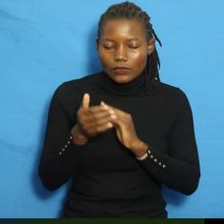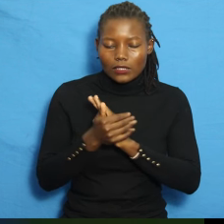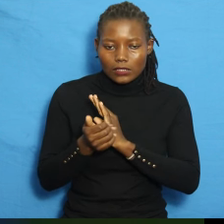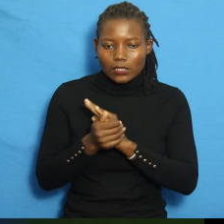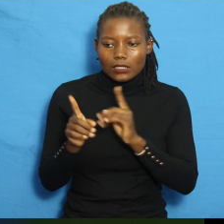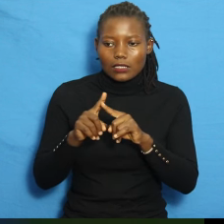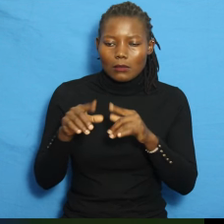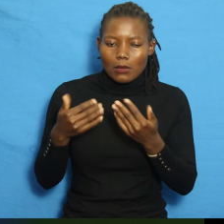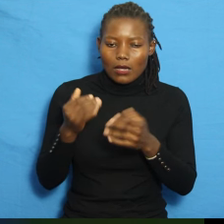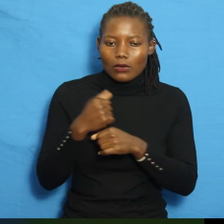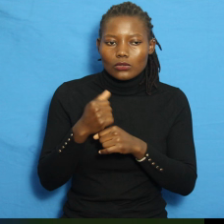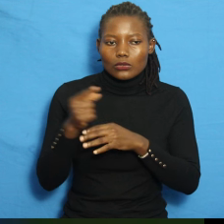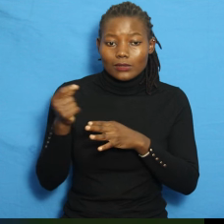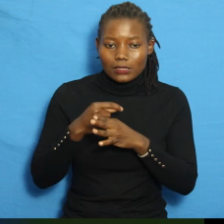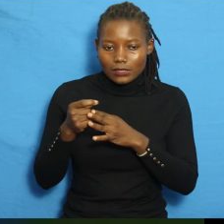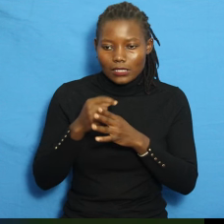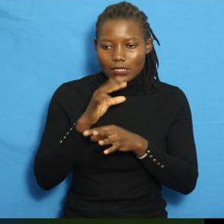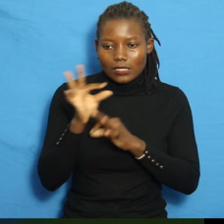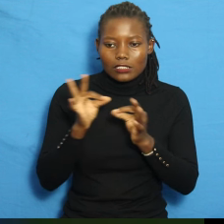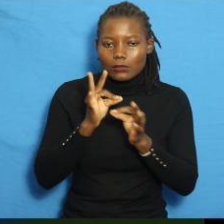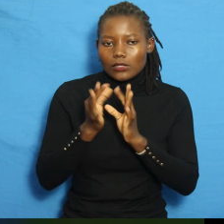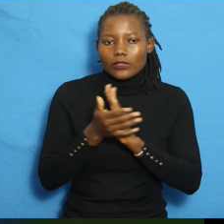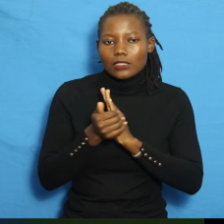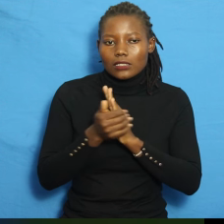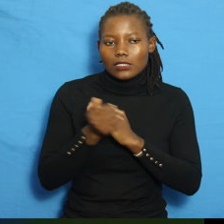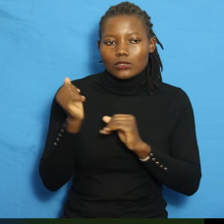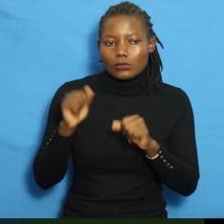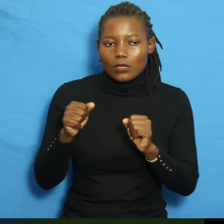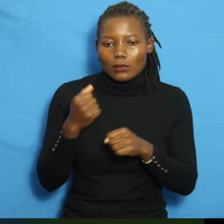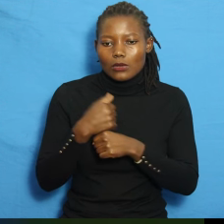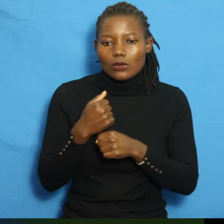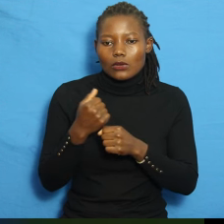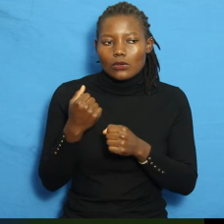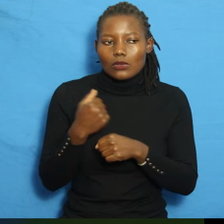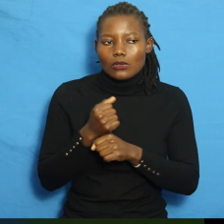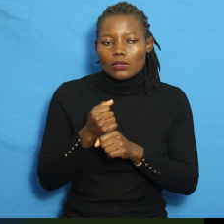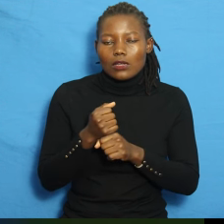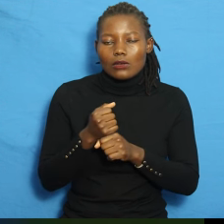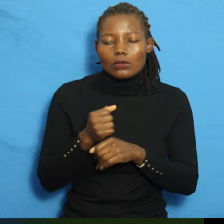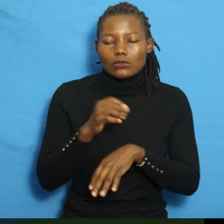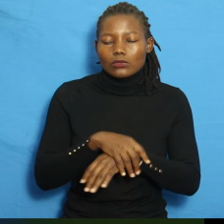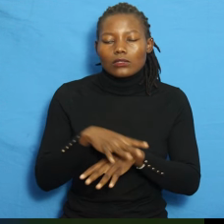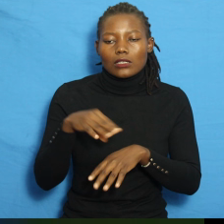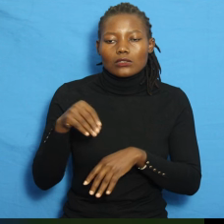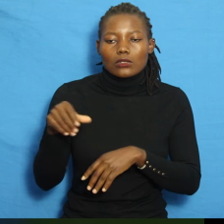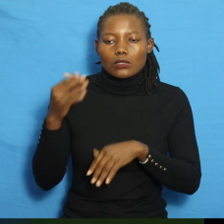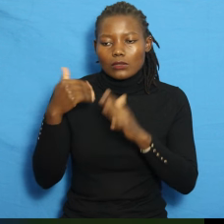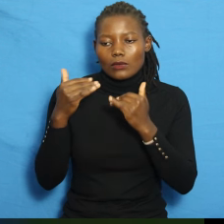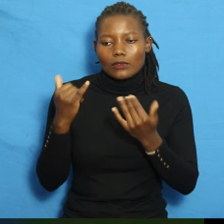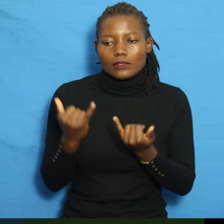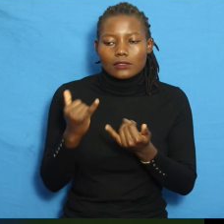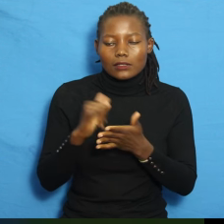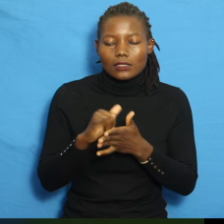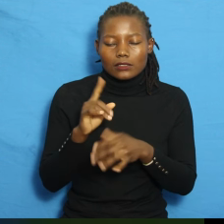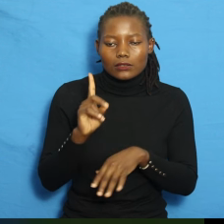we train that particular skill to be able now to get quality performance. So that is